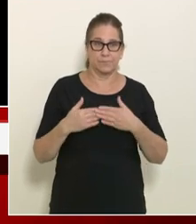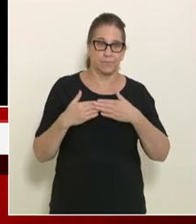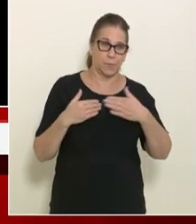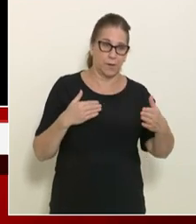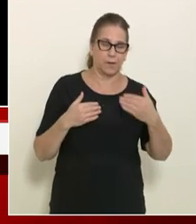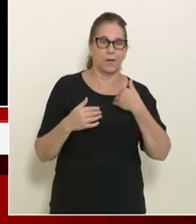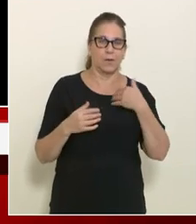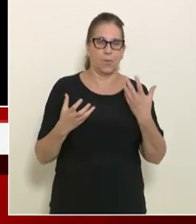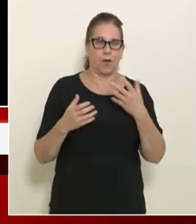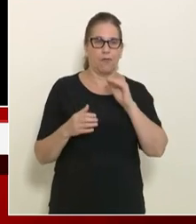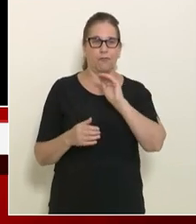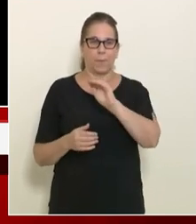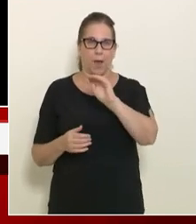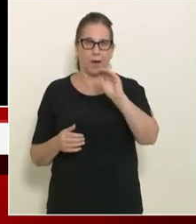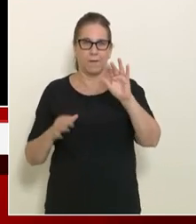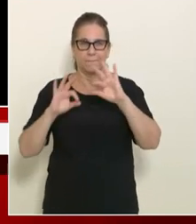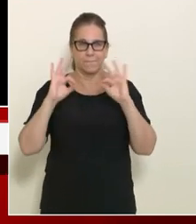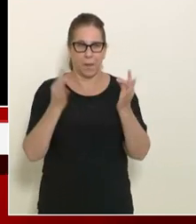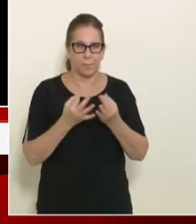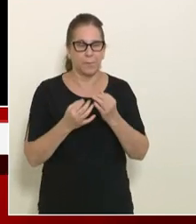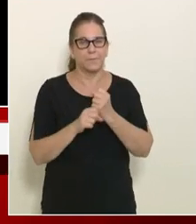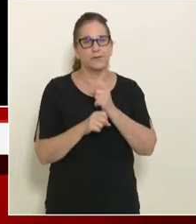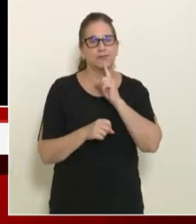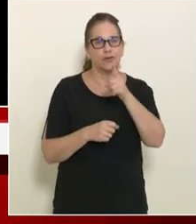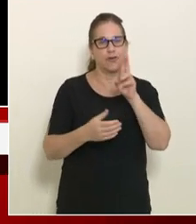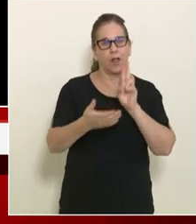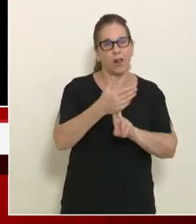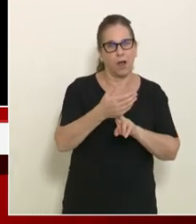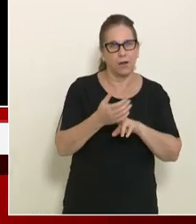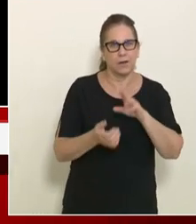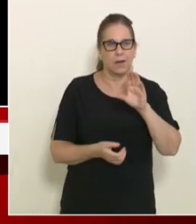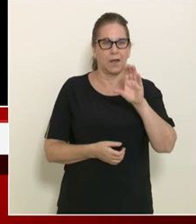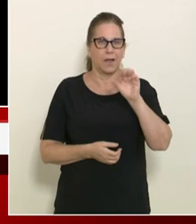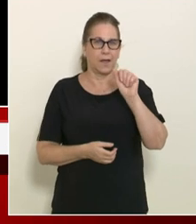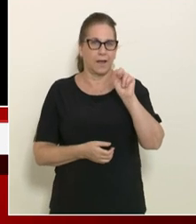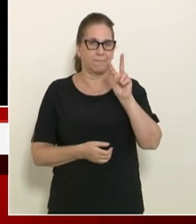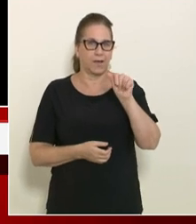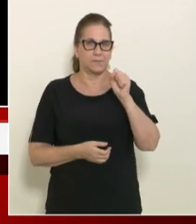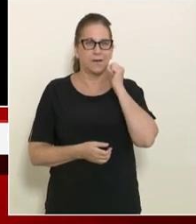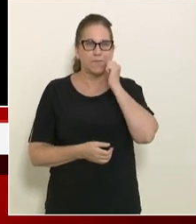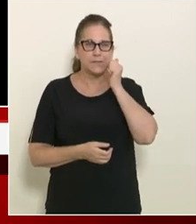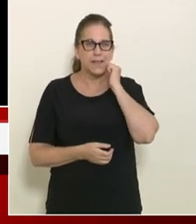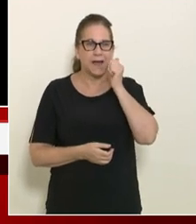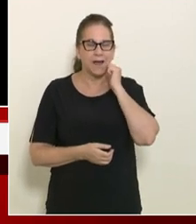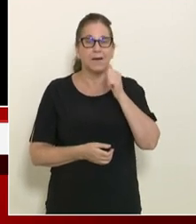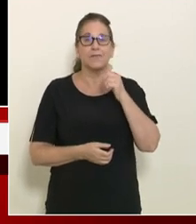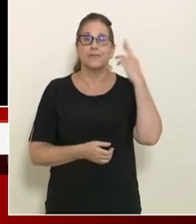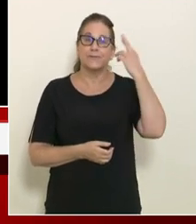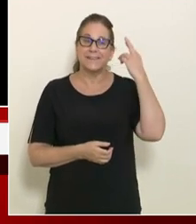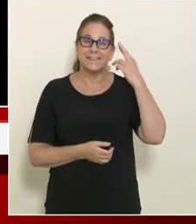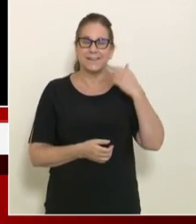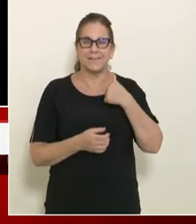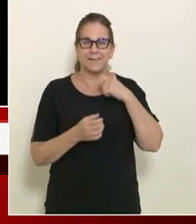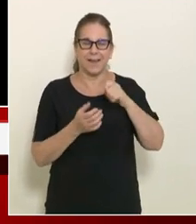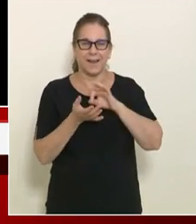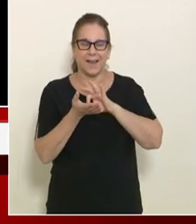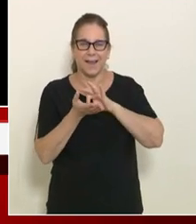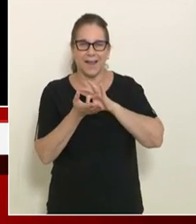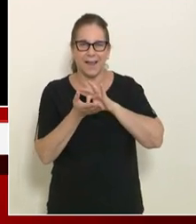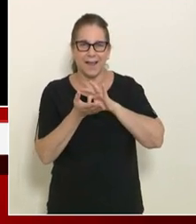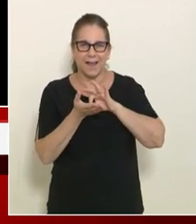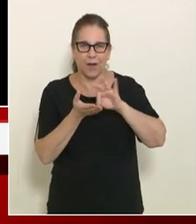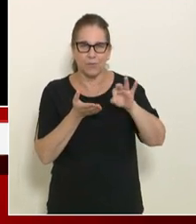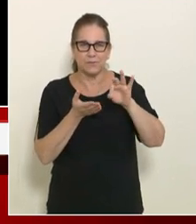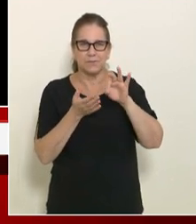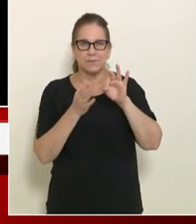into Canvas each day is our means for attendance, and we are expecting students to be engaged every